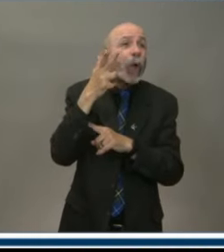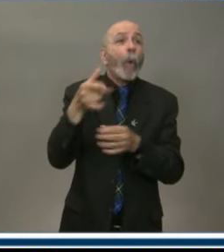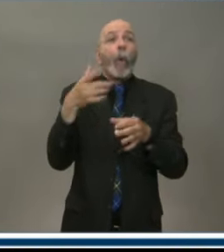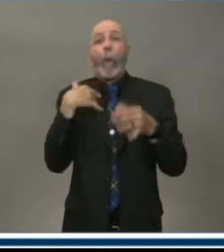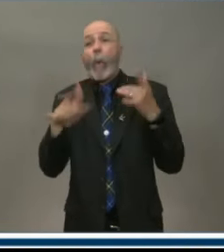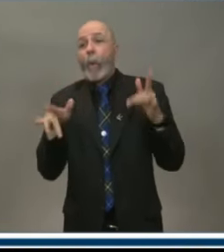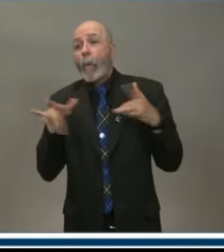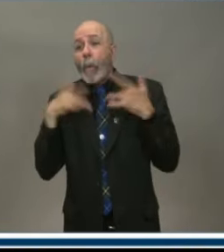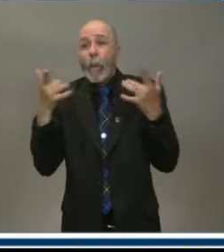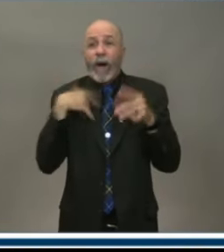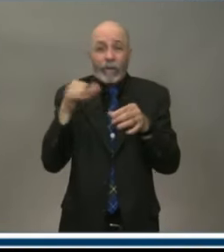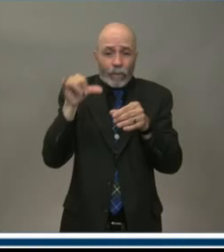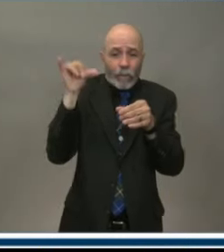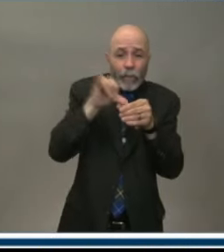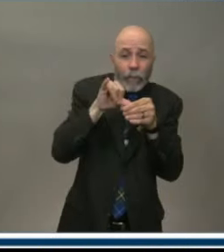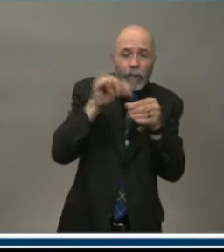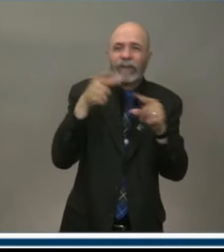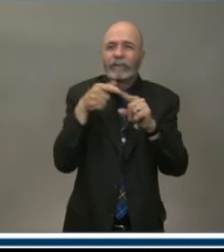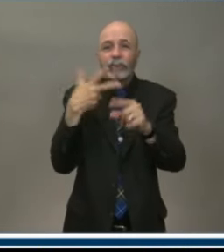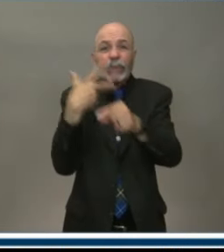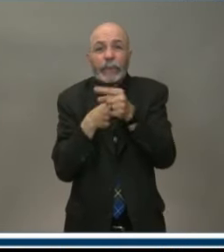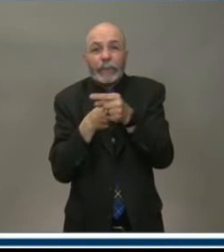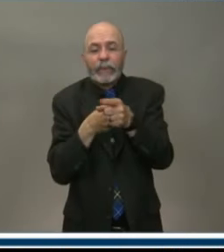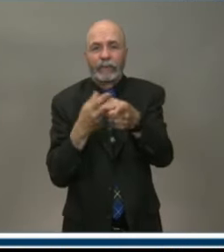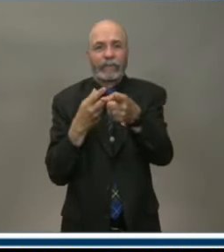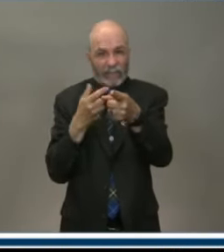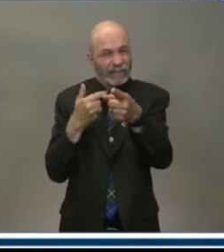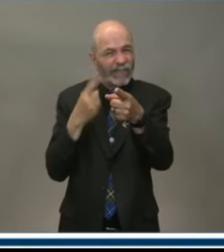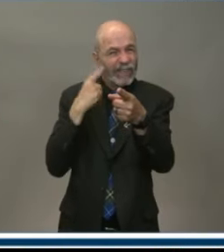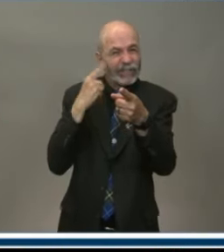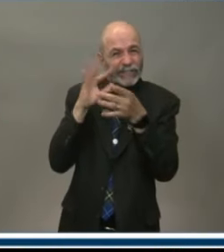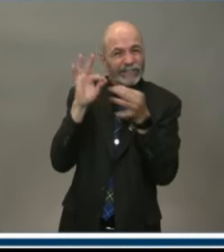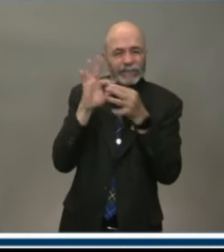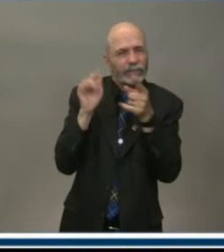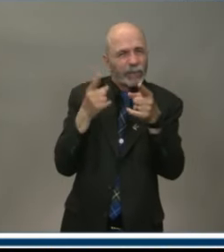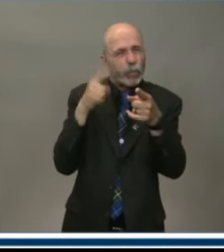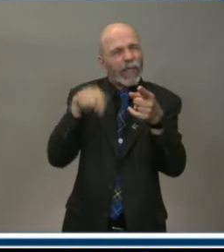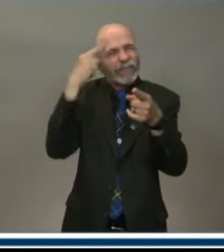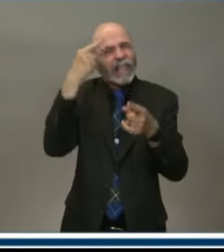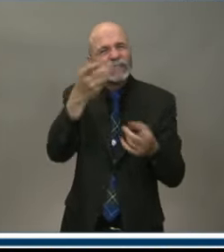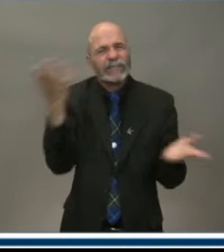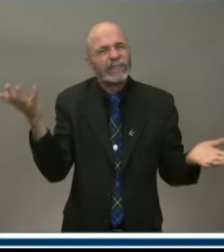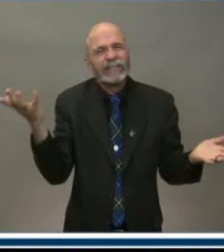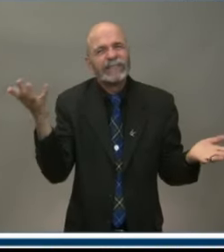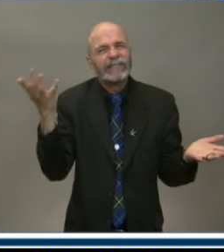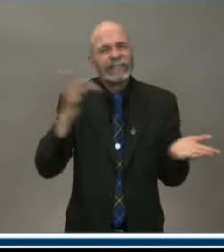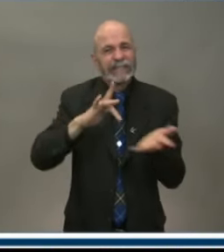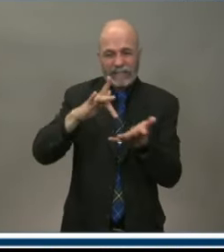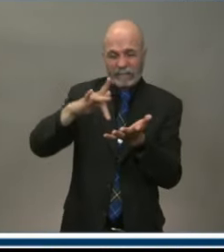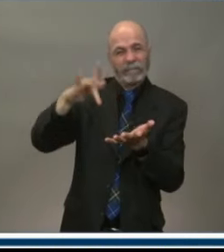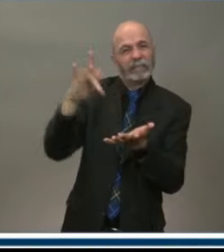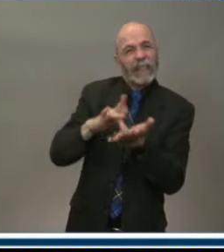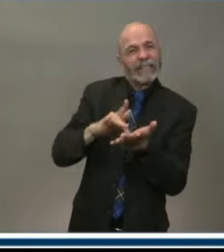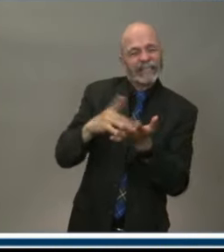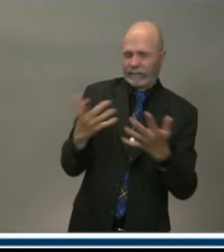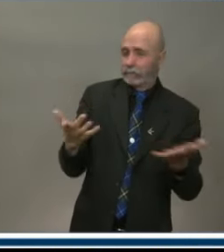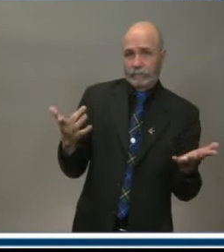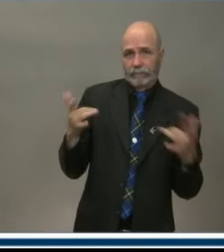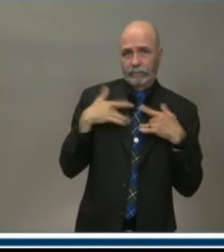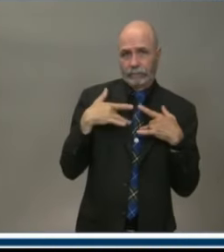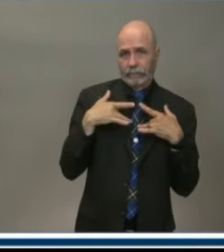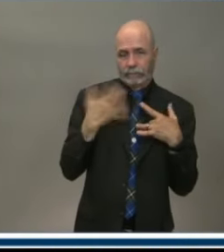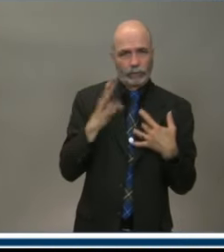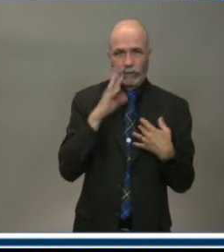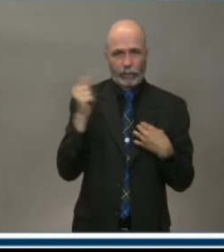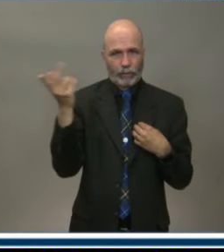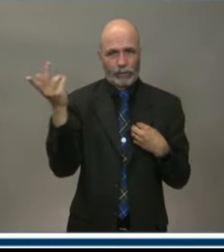that kind of statement reflects on how a discourse and communicating with people and